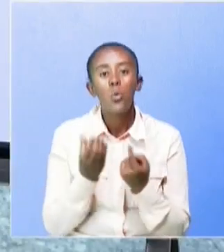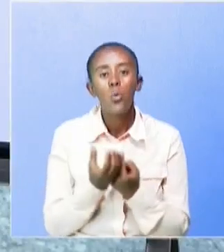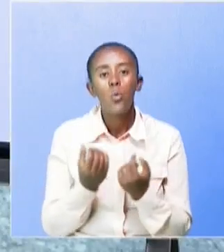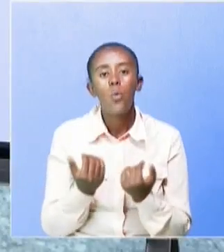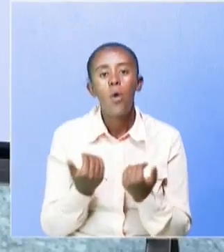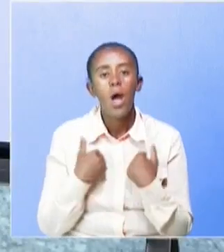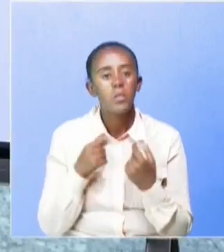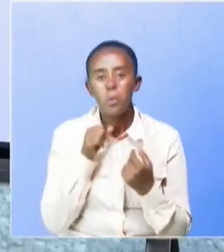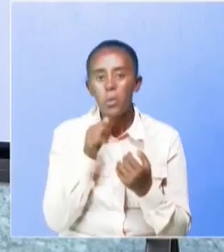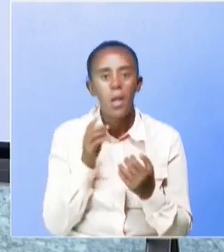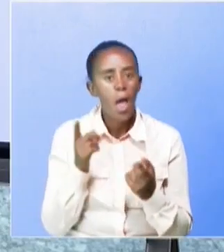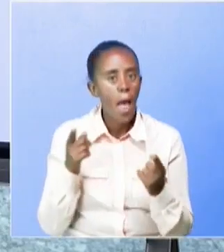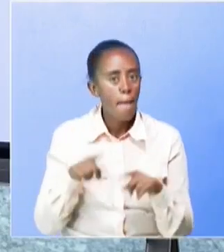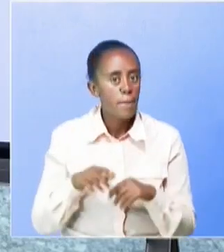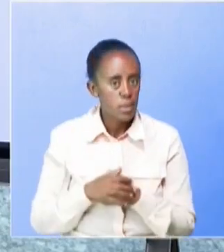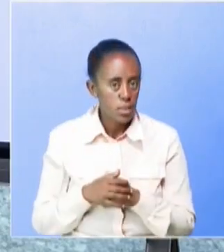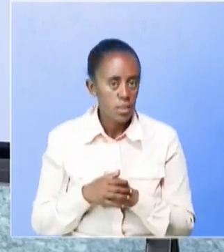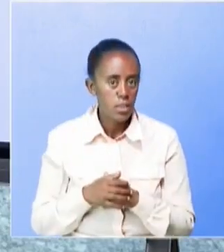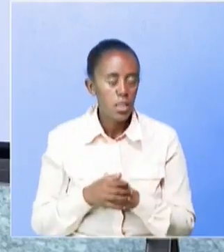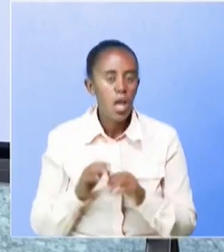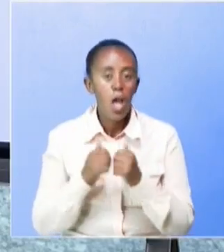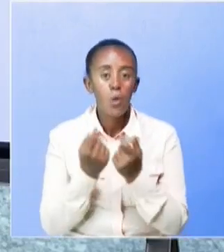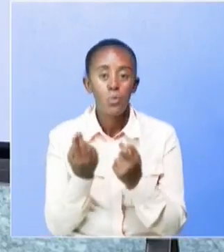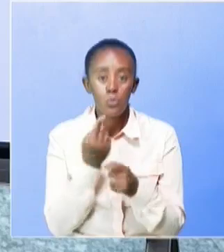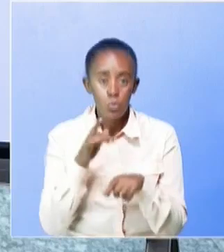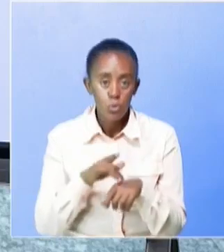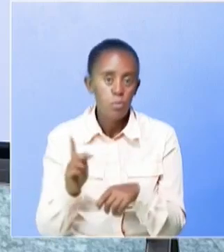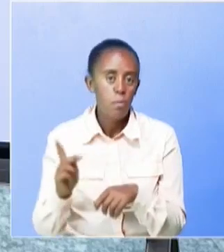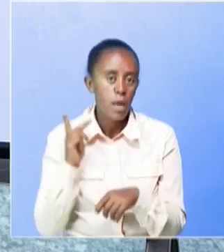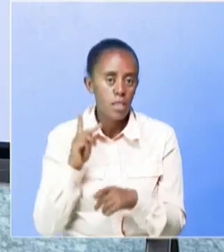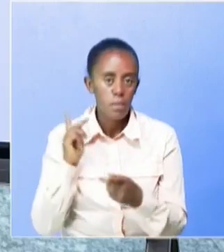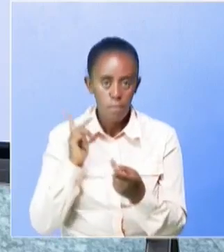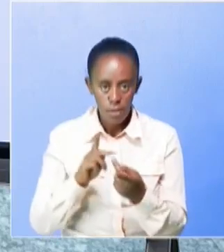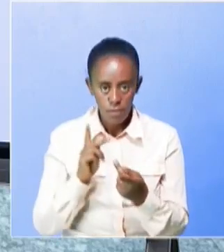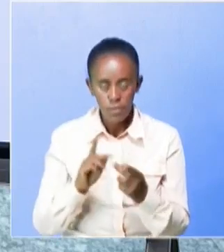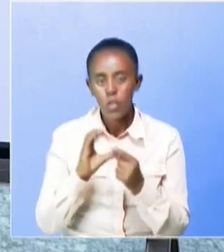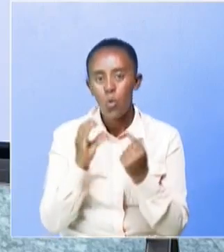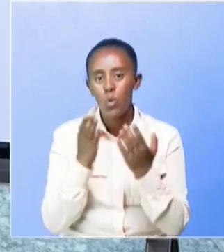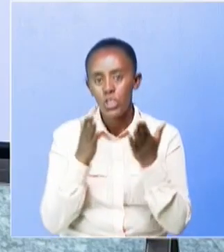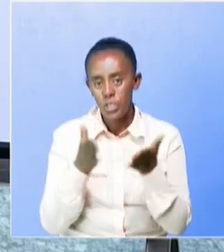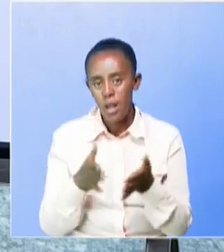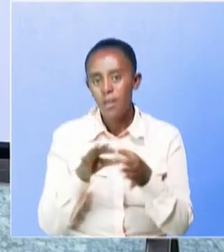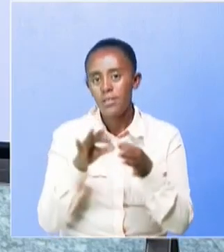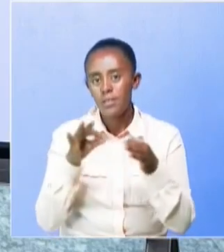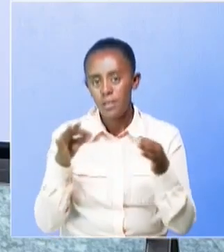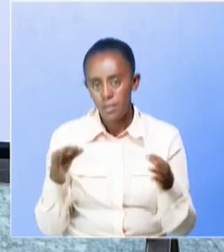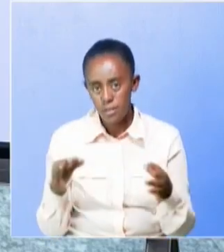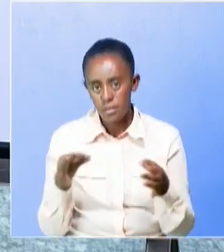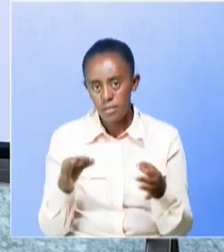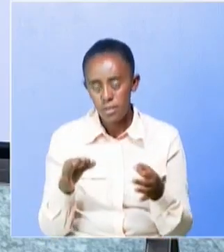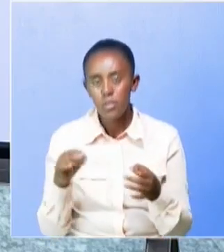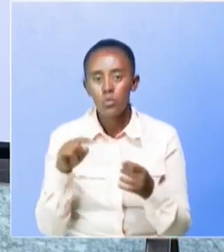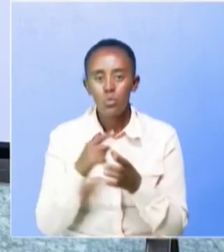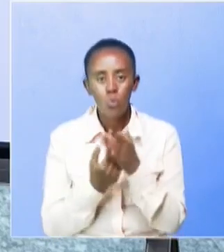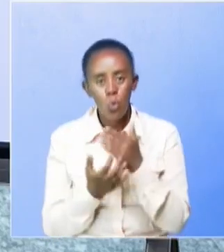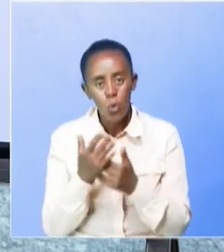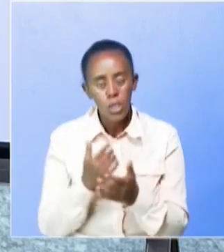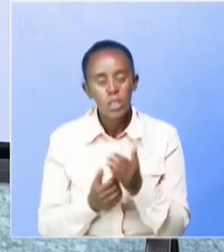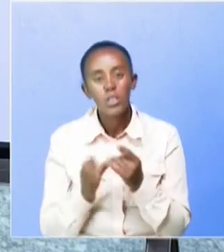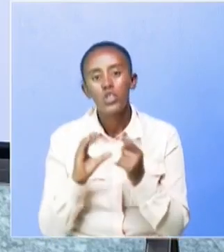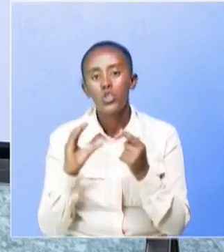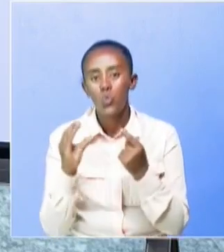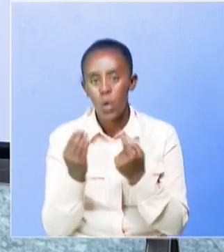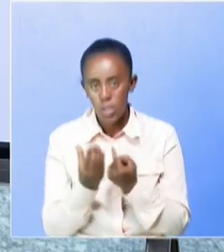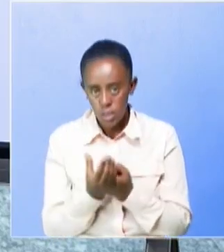not happened. That is how we use past perfect in conditional sentences to talk about